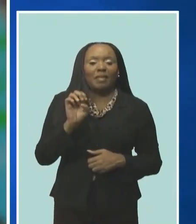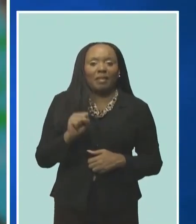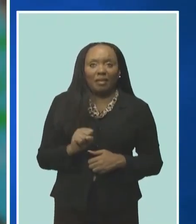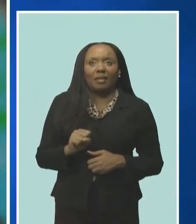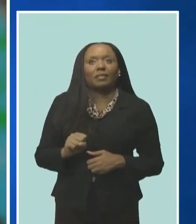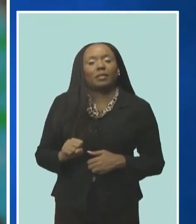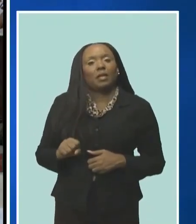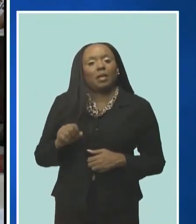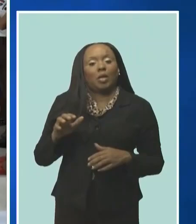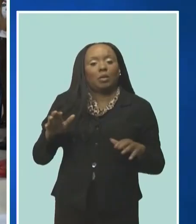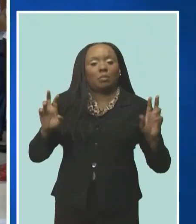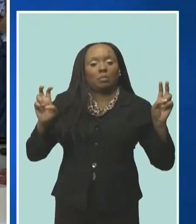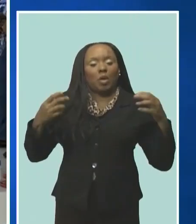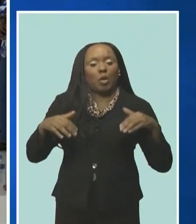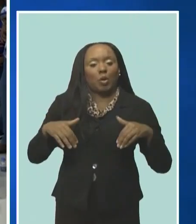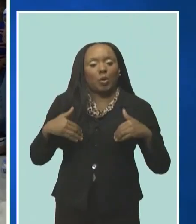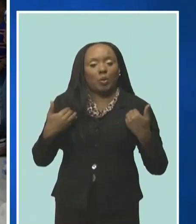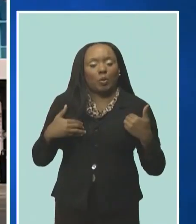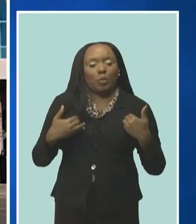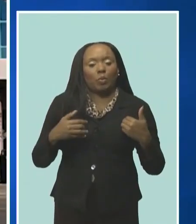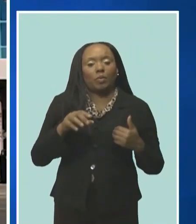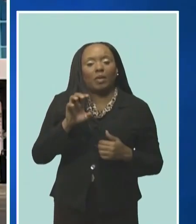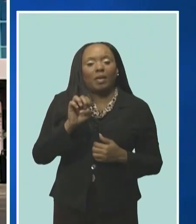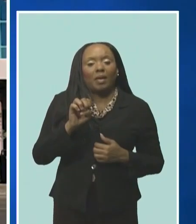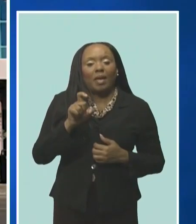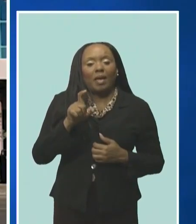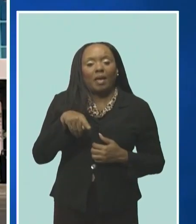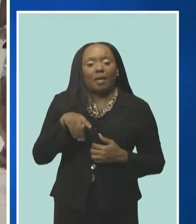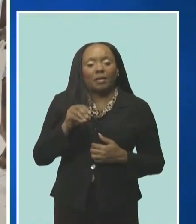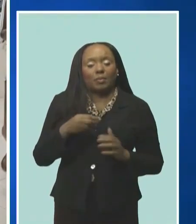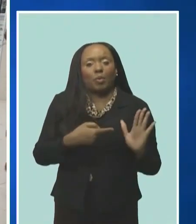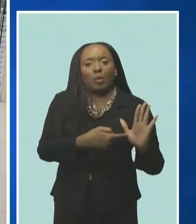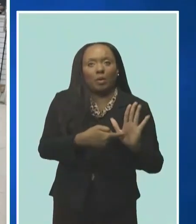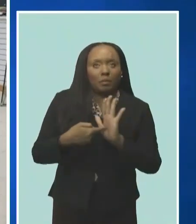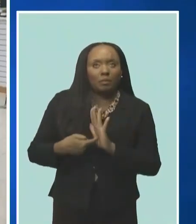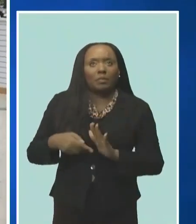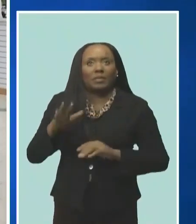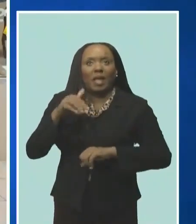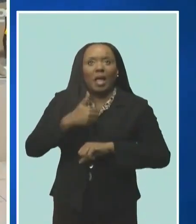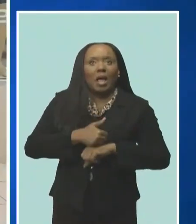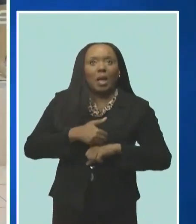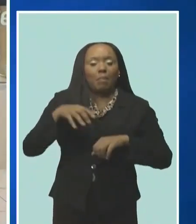Scheme's Youth Expo and Talent Show held at Sky Mall. The